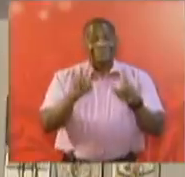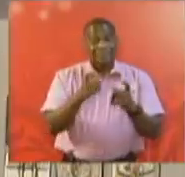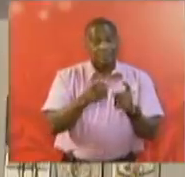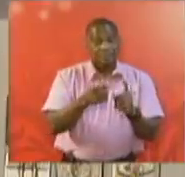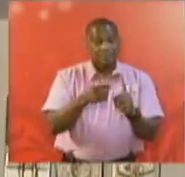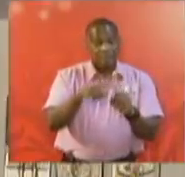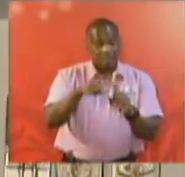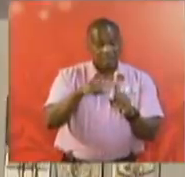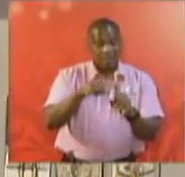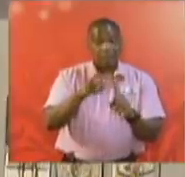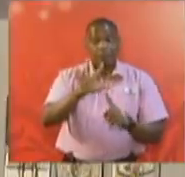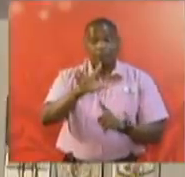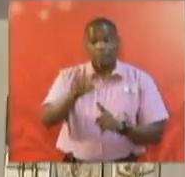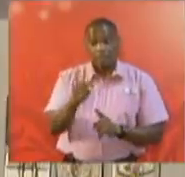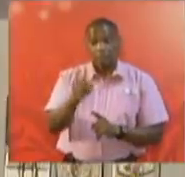at